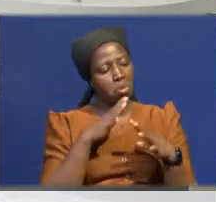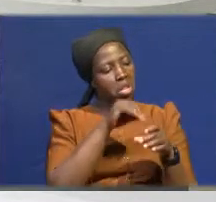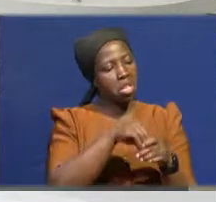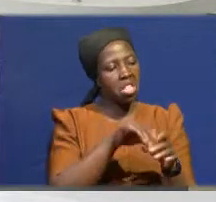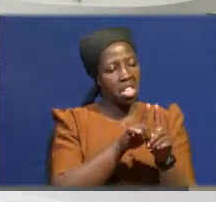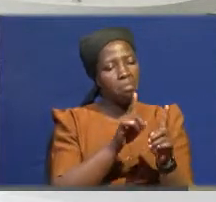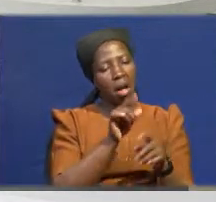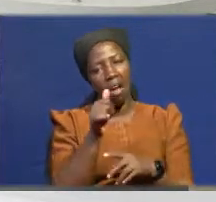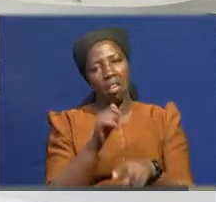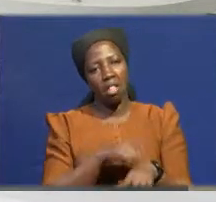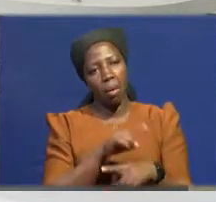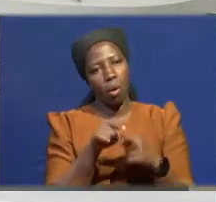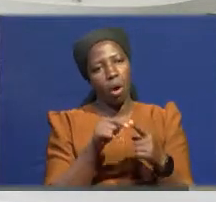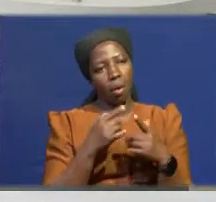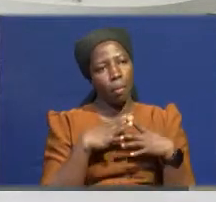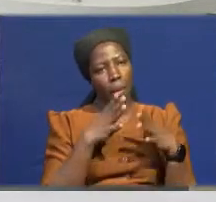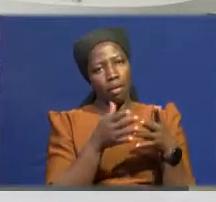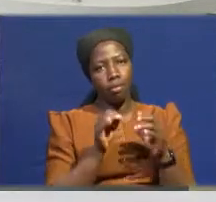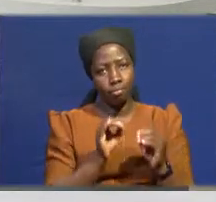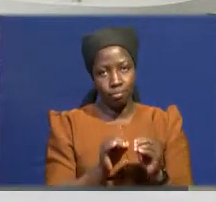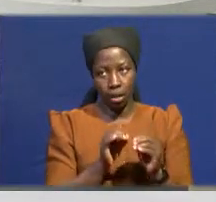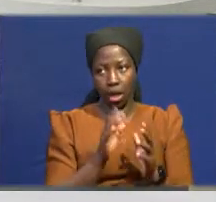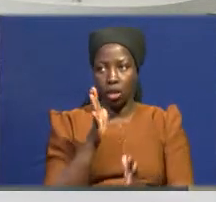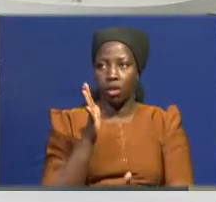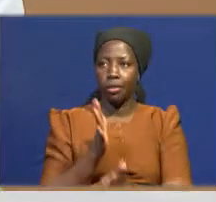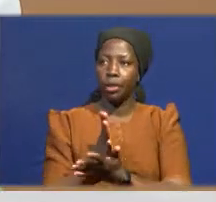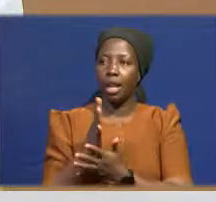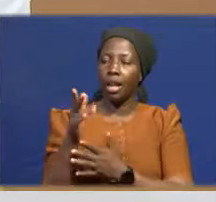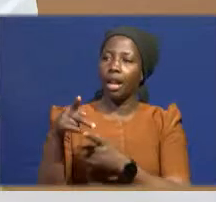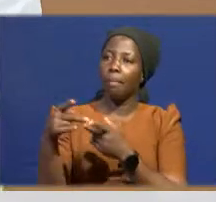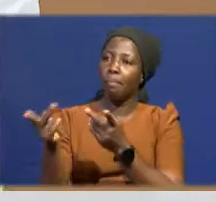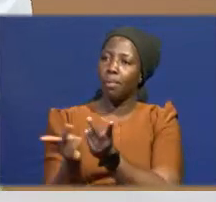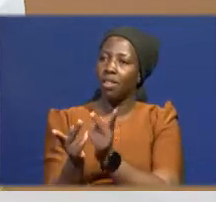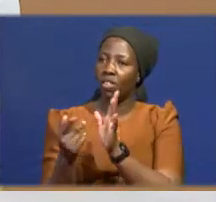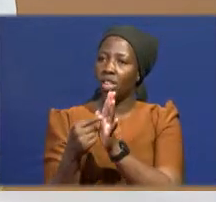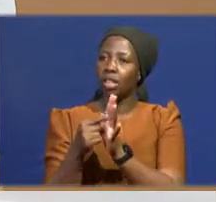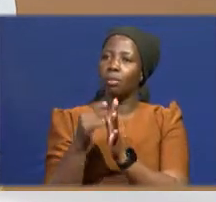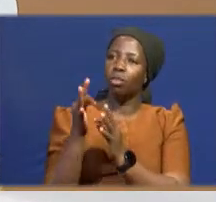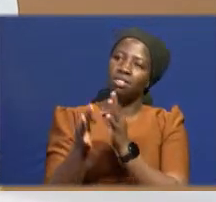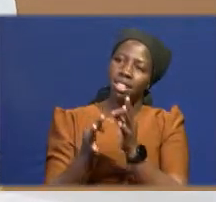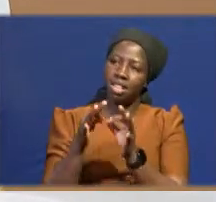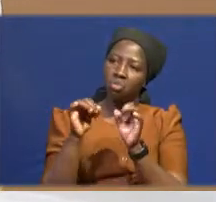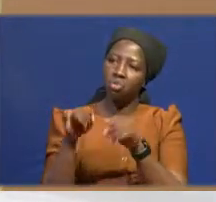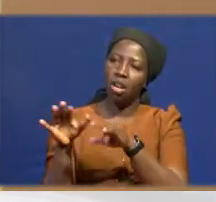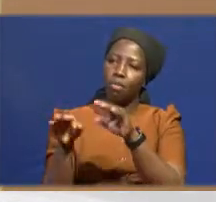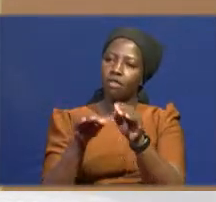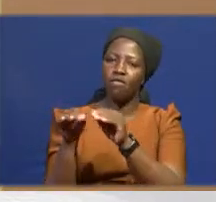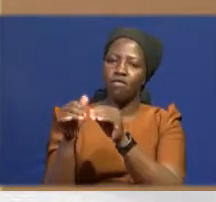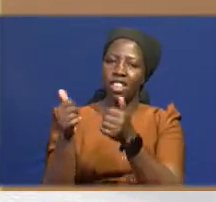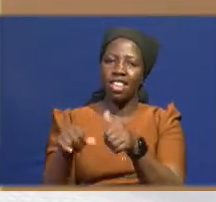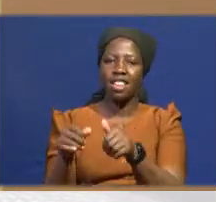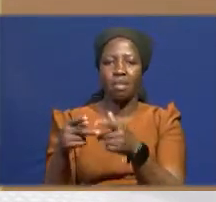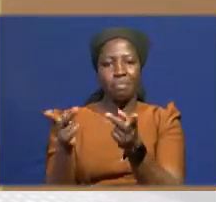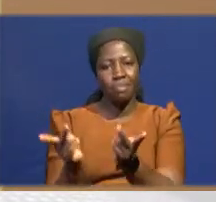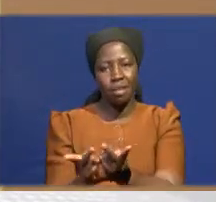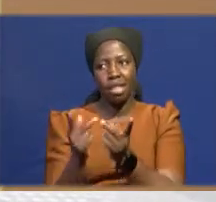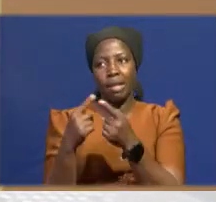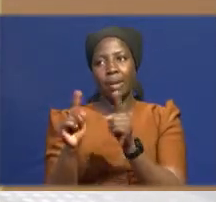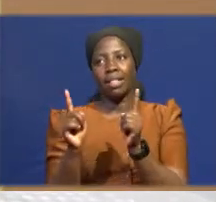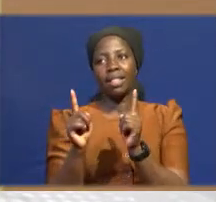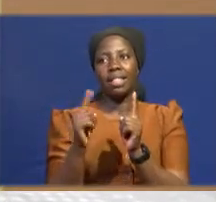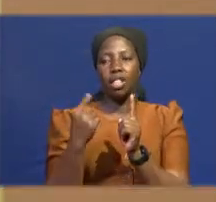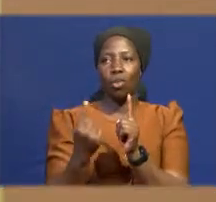Okay. In real sense, in places like Kasarani, you can move in anywhere. Mm. The only restriction that we have is on the rally